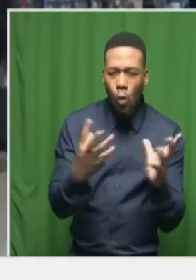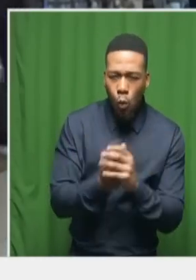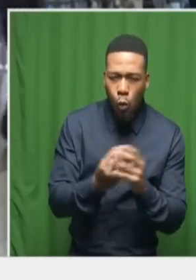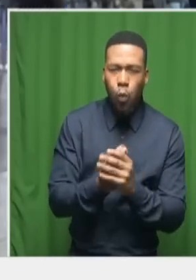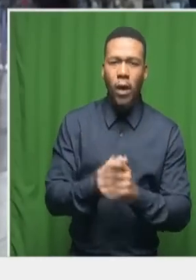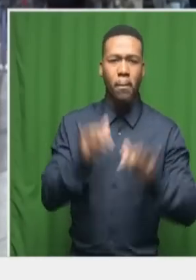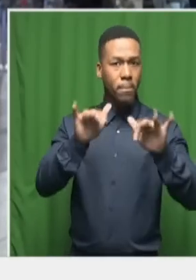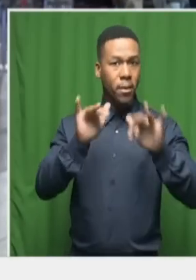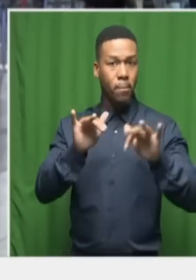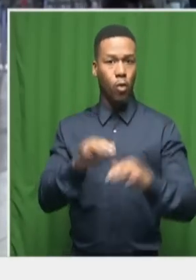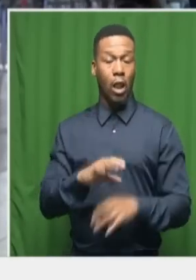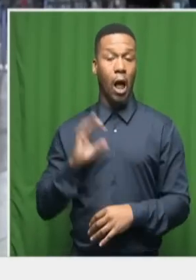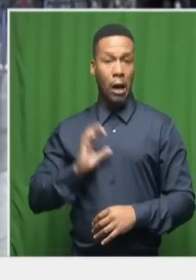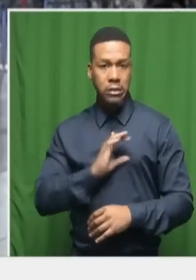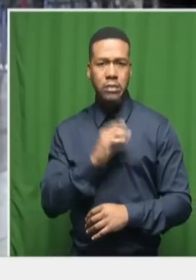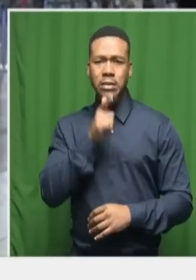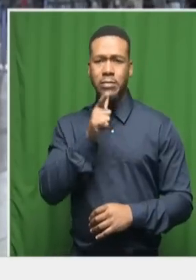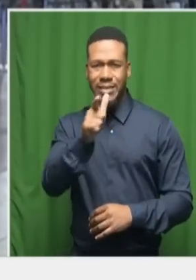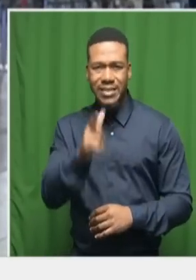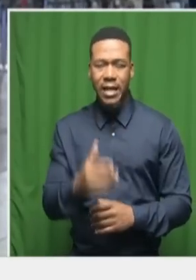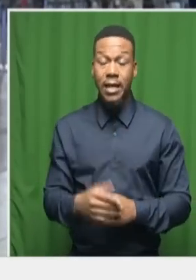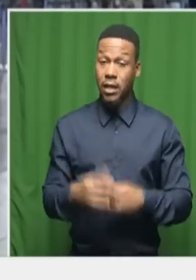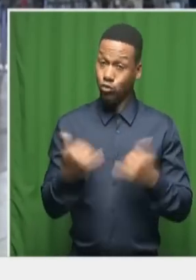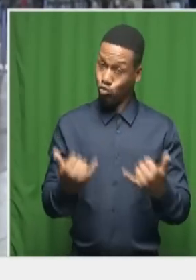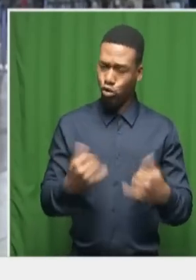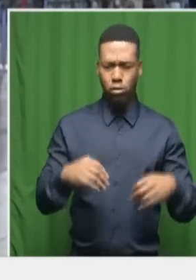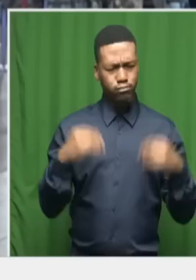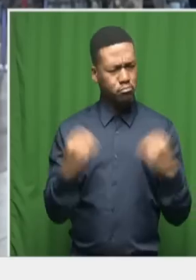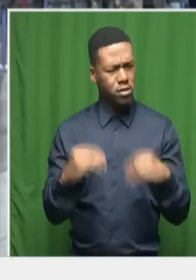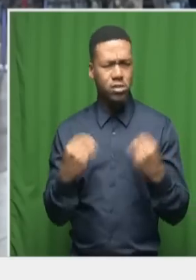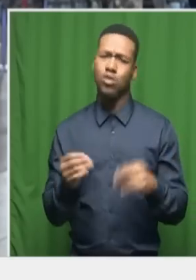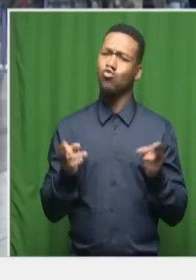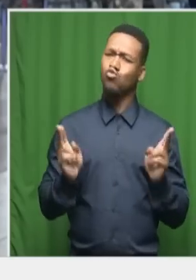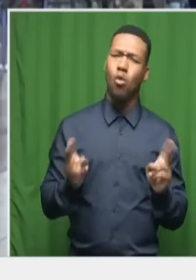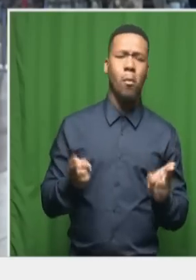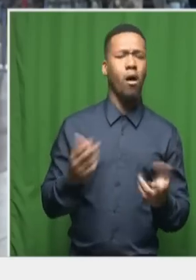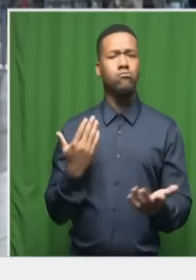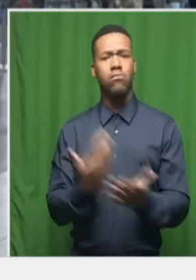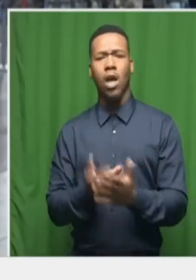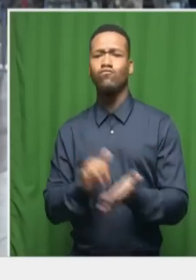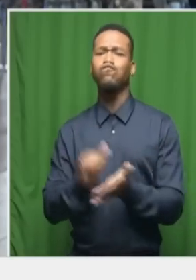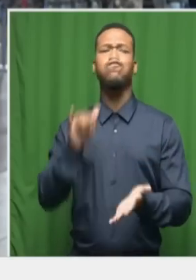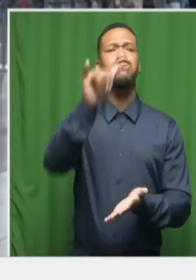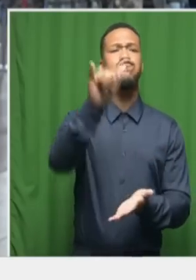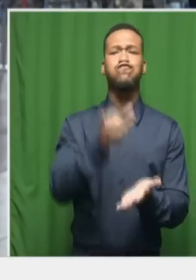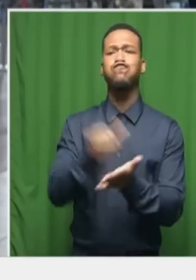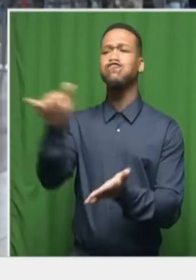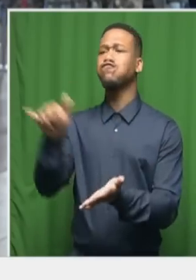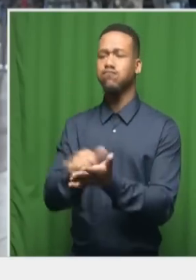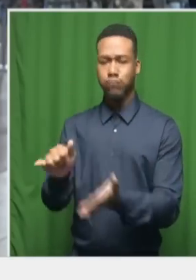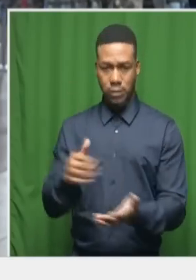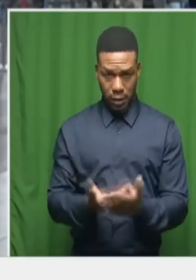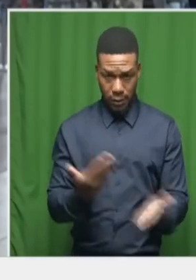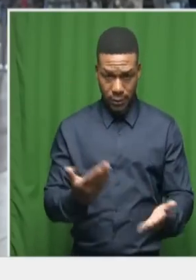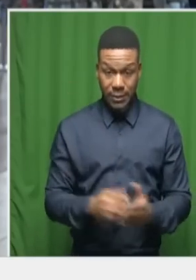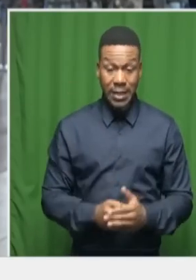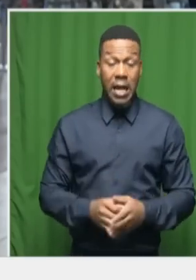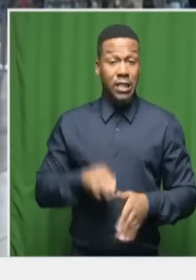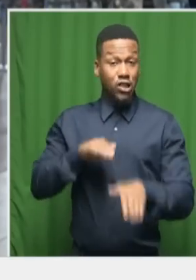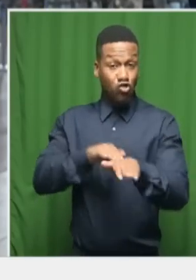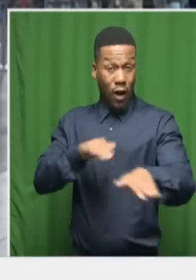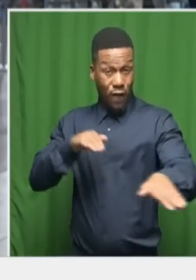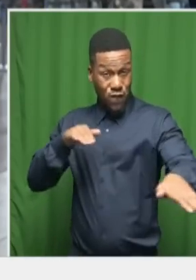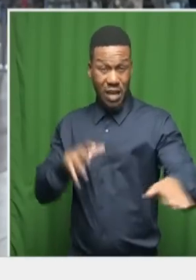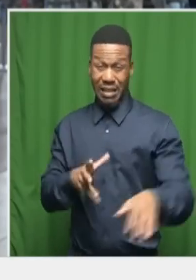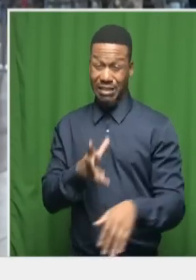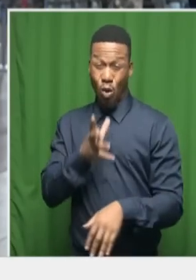that today is going to actually be business as usual. So the traffic coming into the airport is gridlocked. I must